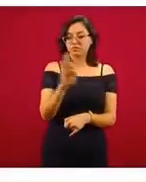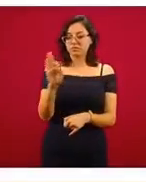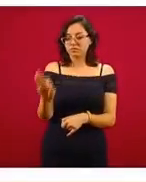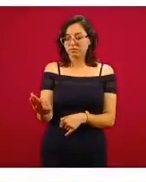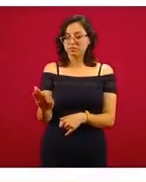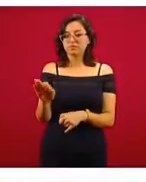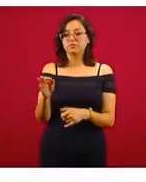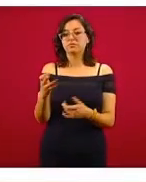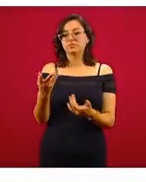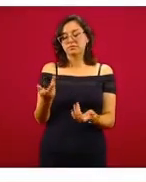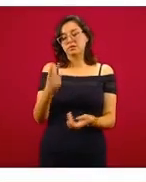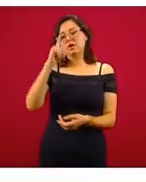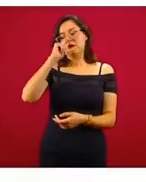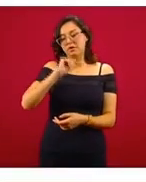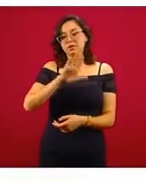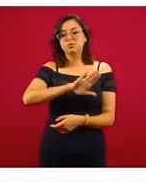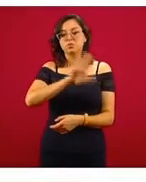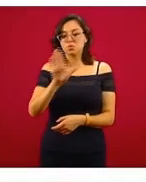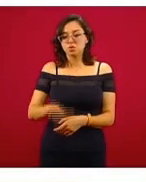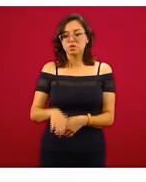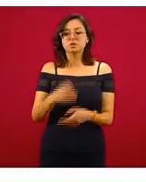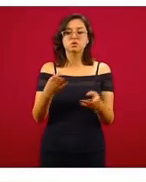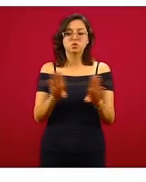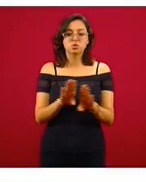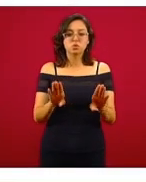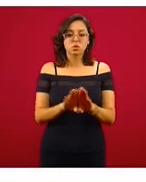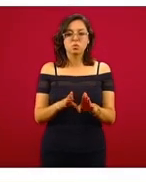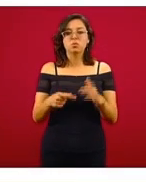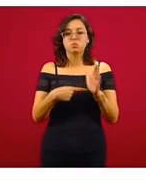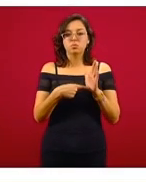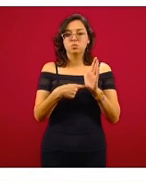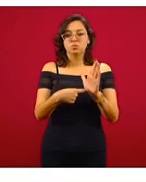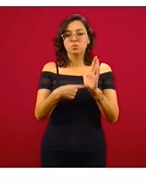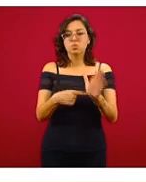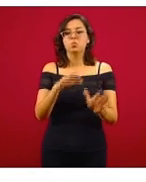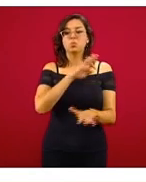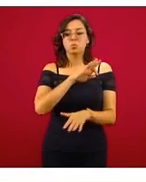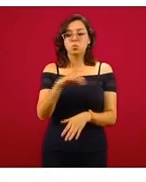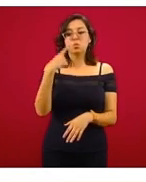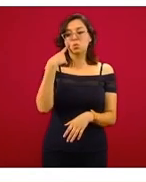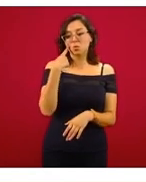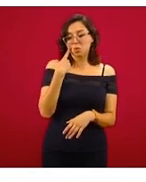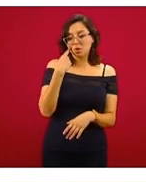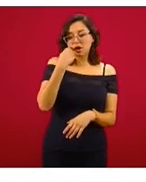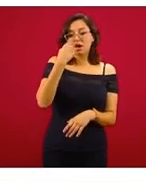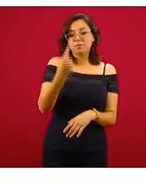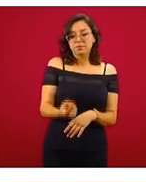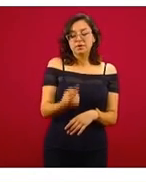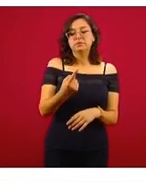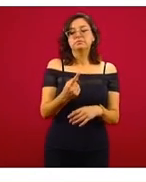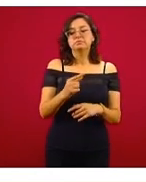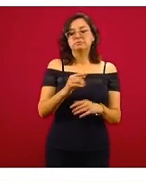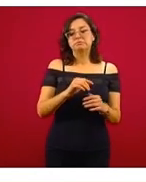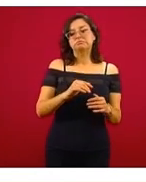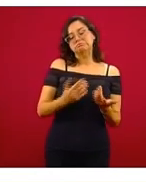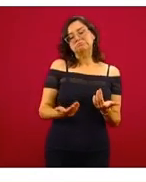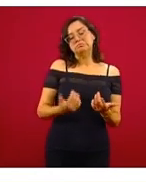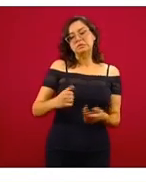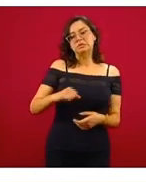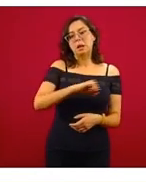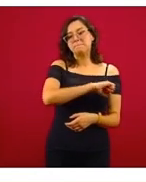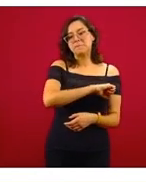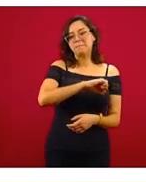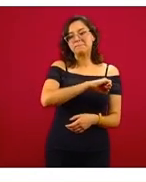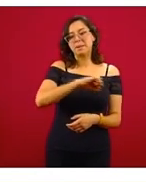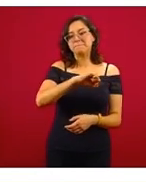cases, confirmed active cases per 100,000 inhabitants nationwide. Here we have the fatality distribution.